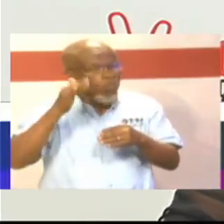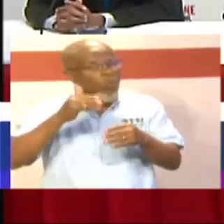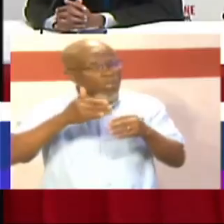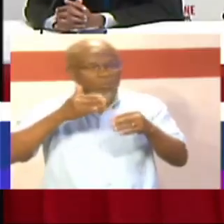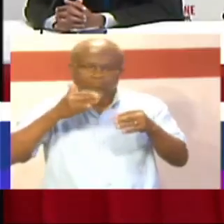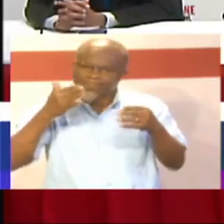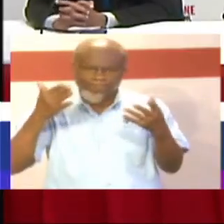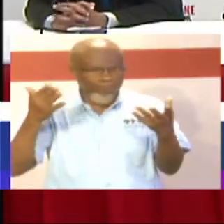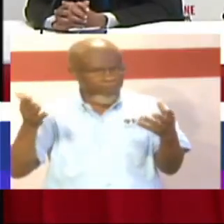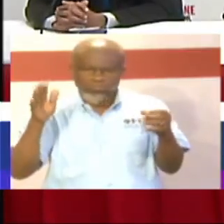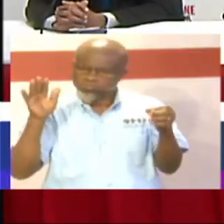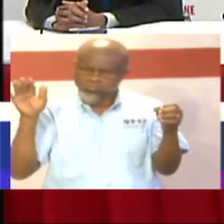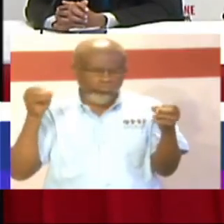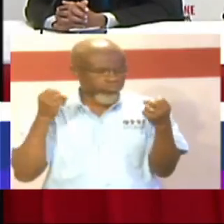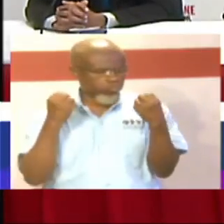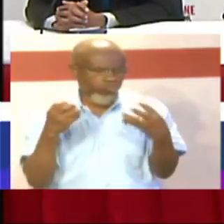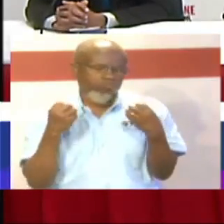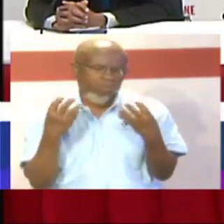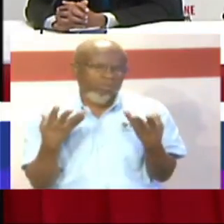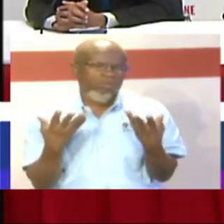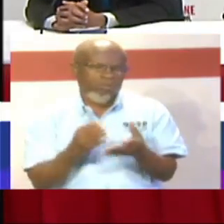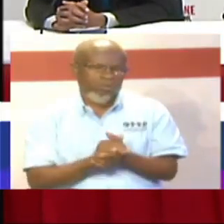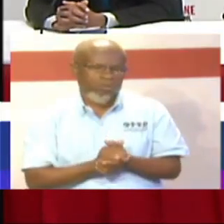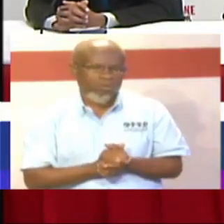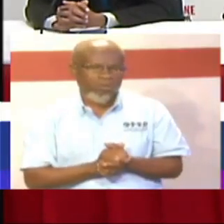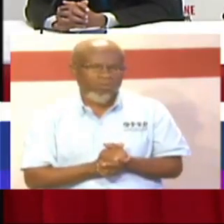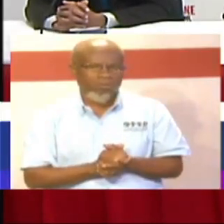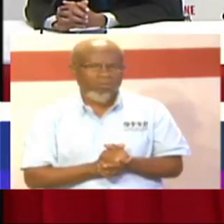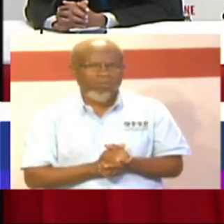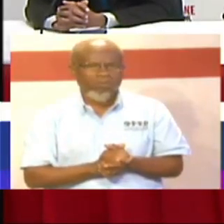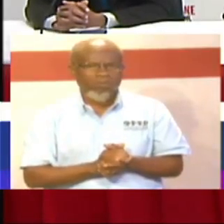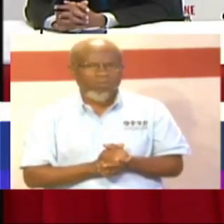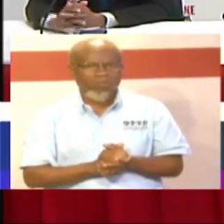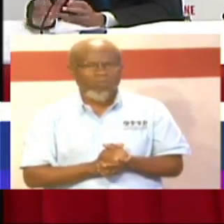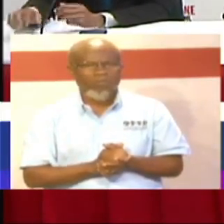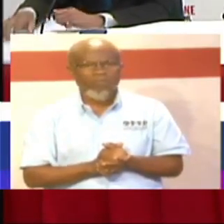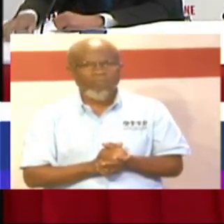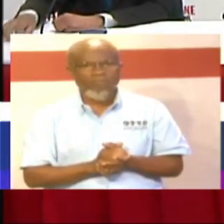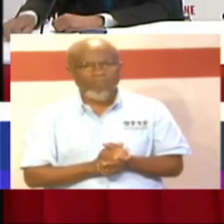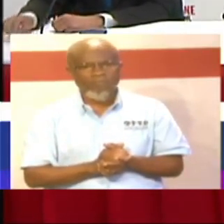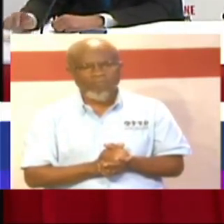Dr. Richards. TTT, you're up next. Good morning.